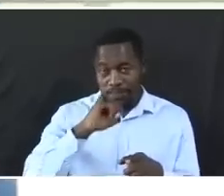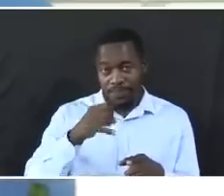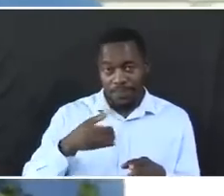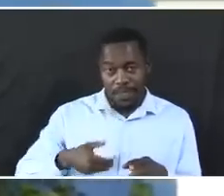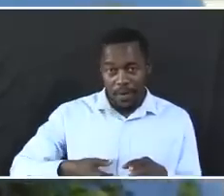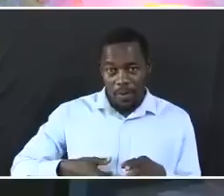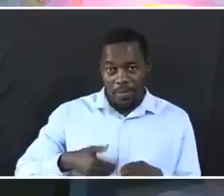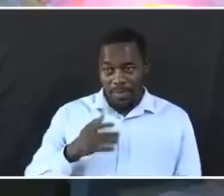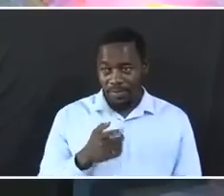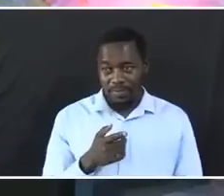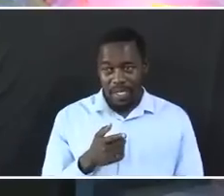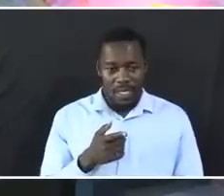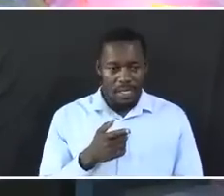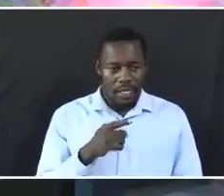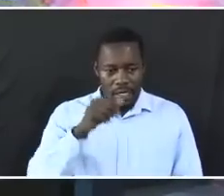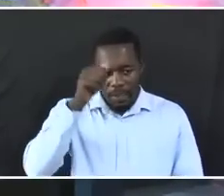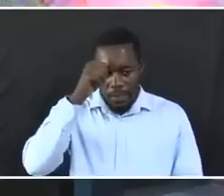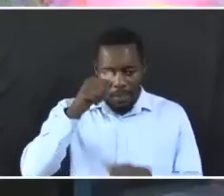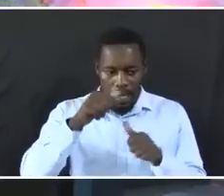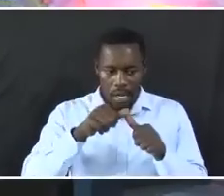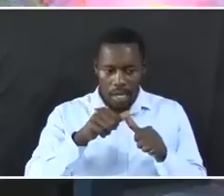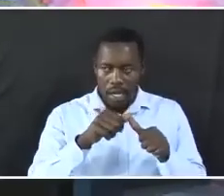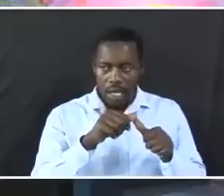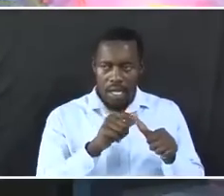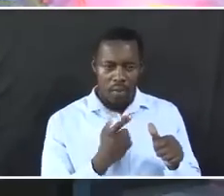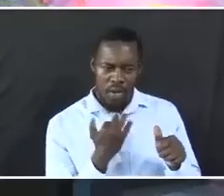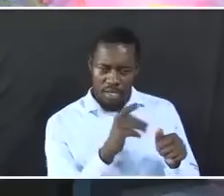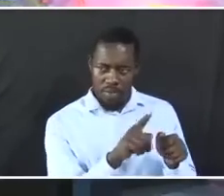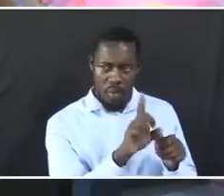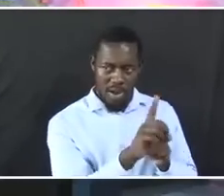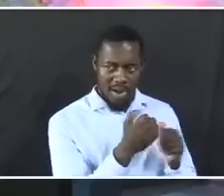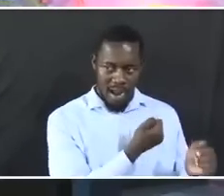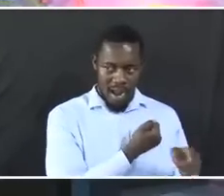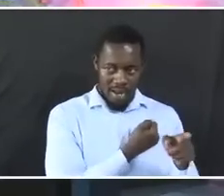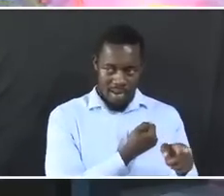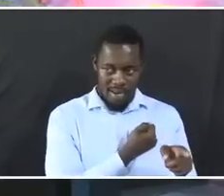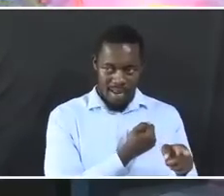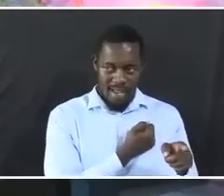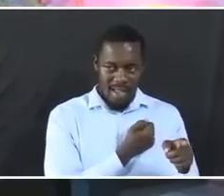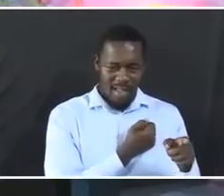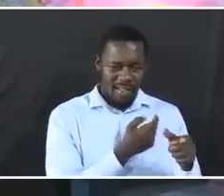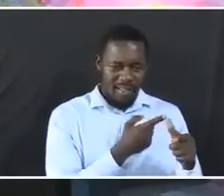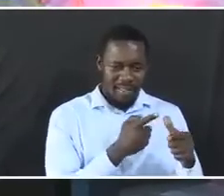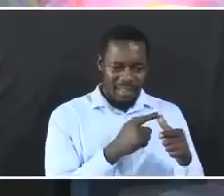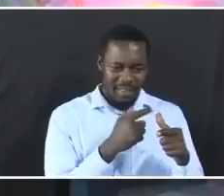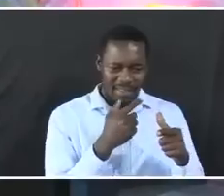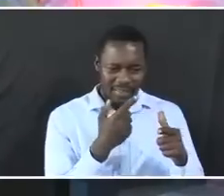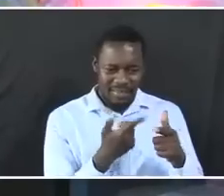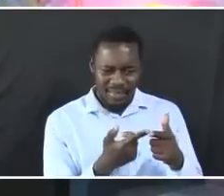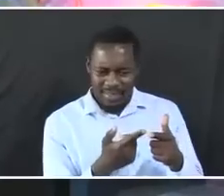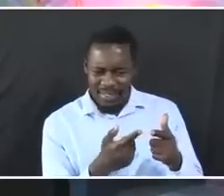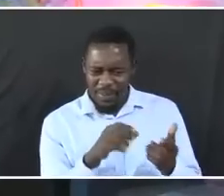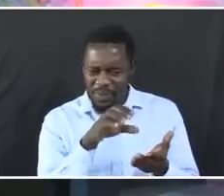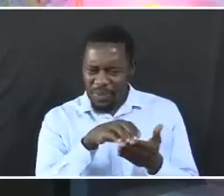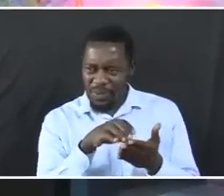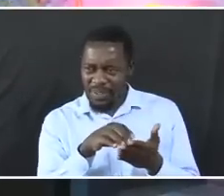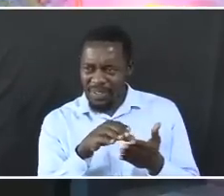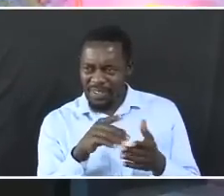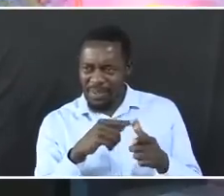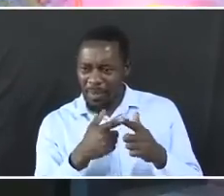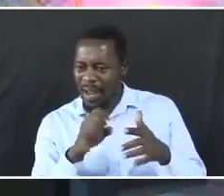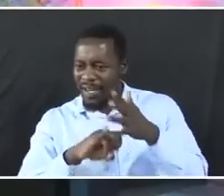Esau. That guy never knew his name. And the day he knew his name is the day God forgave